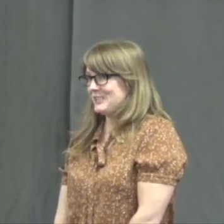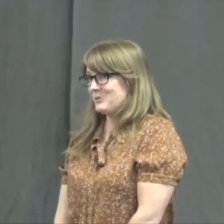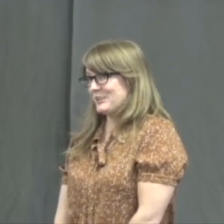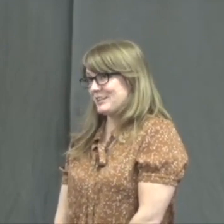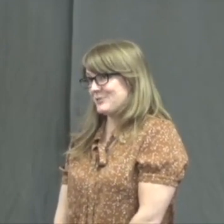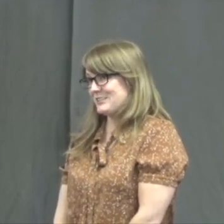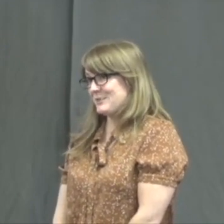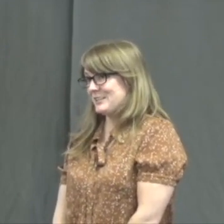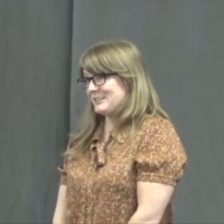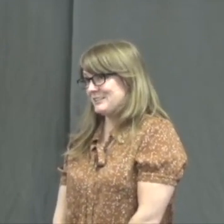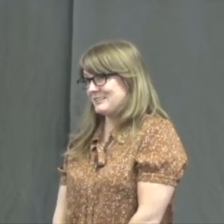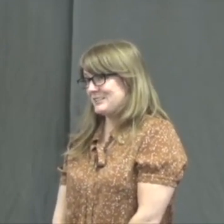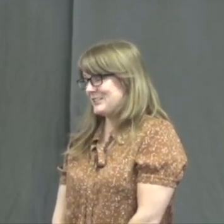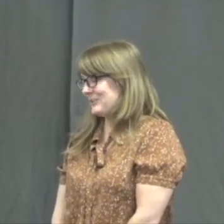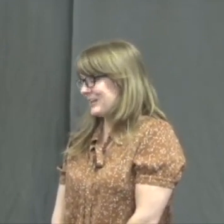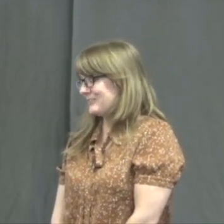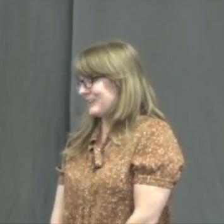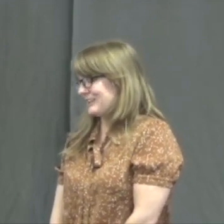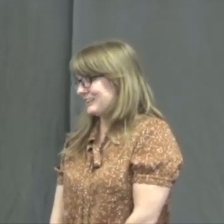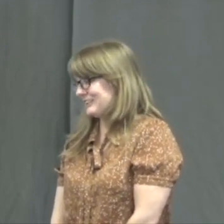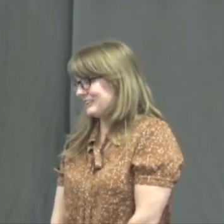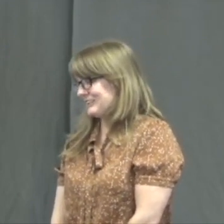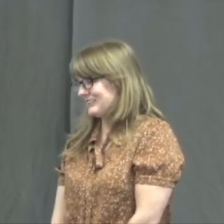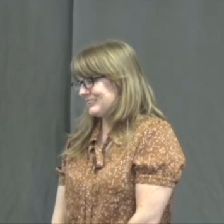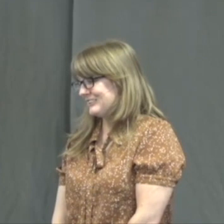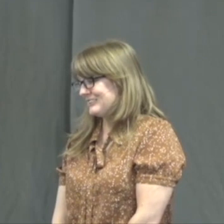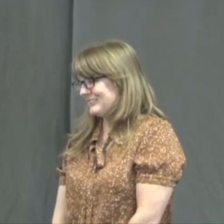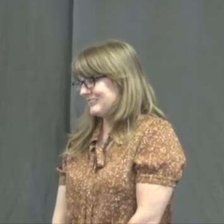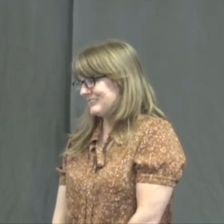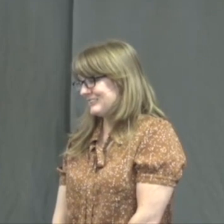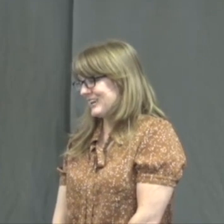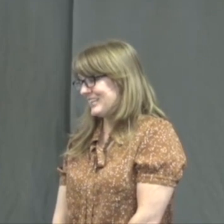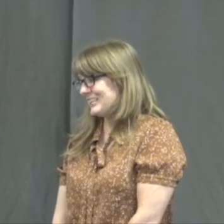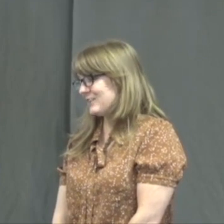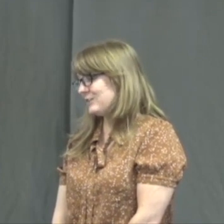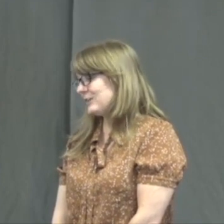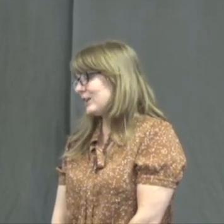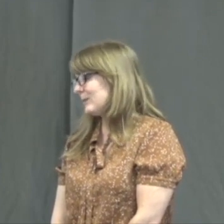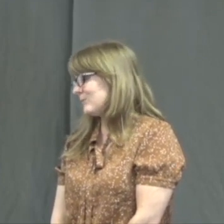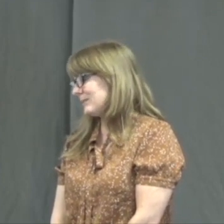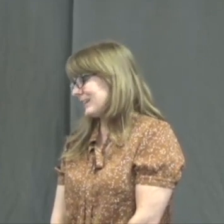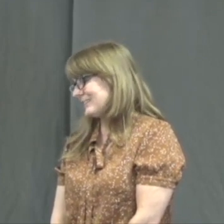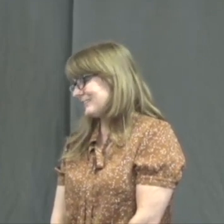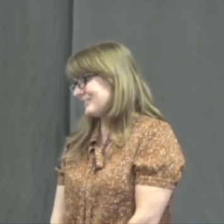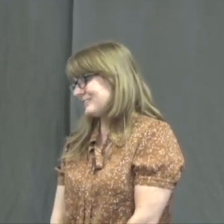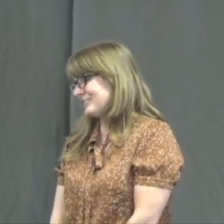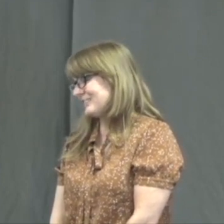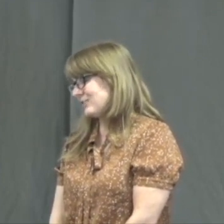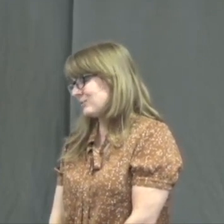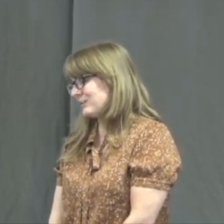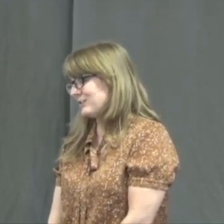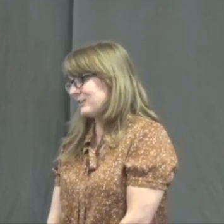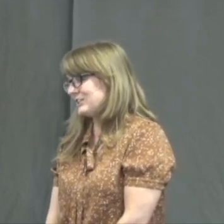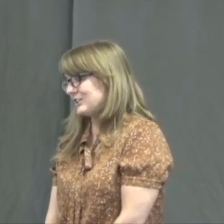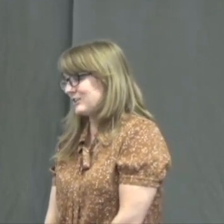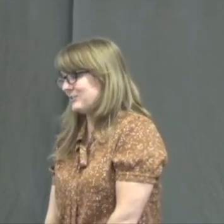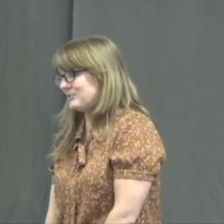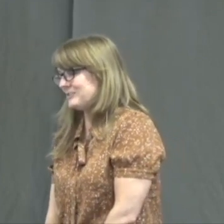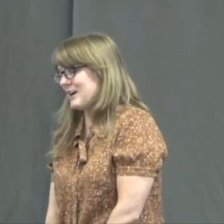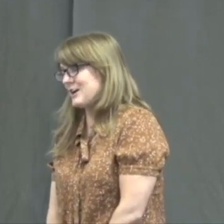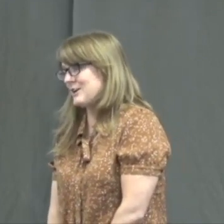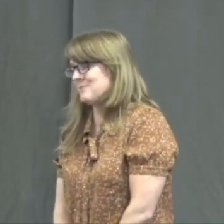Unfortunately, we're not the ones making the decision. You guys are. Right? Like if you care about plants, then that's where the donation